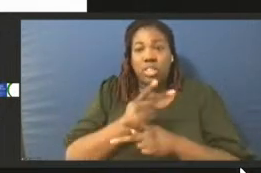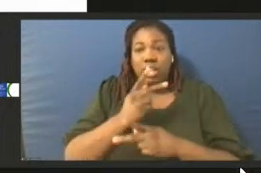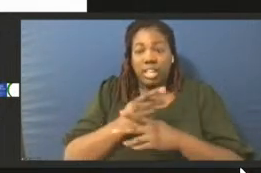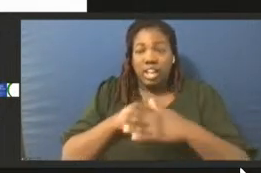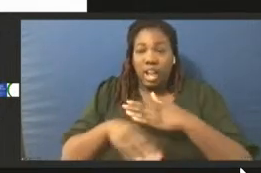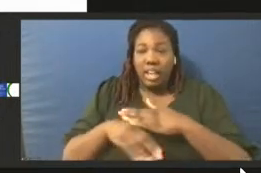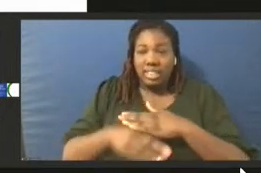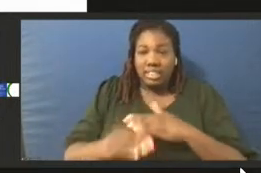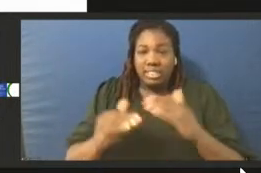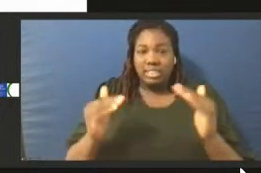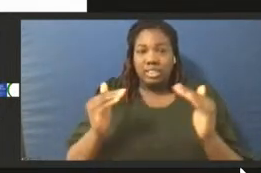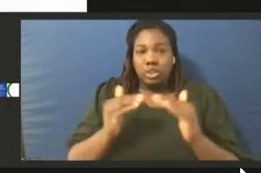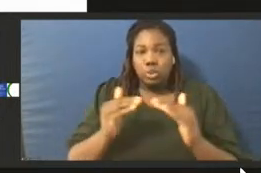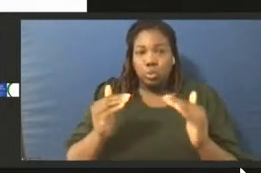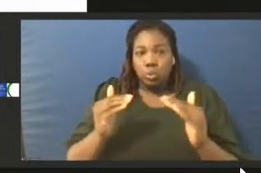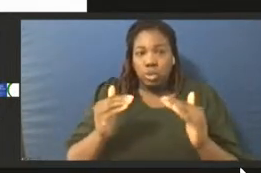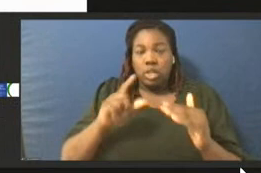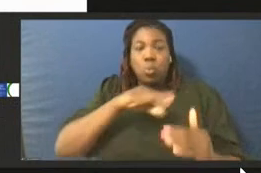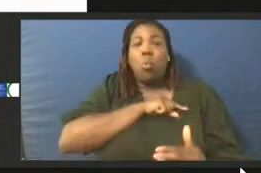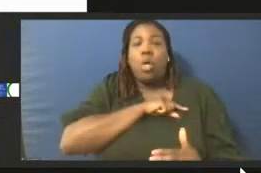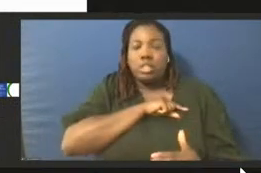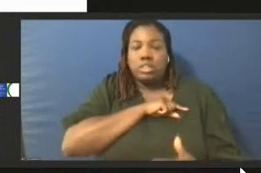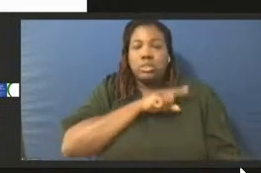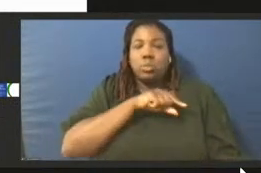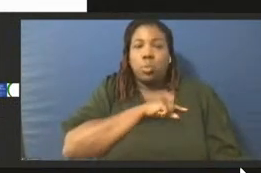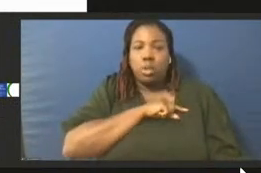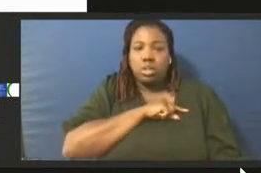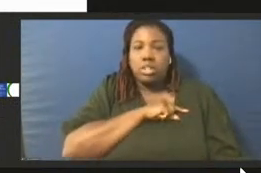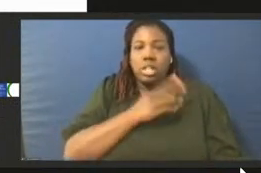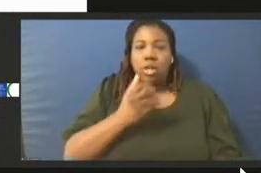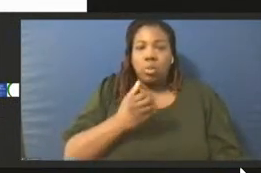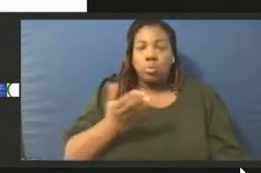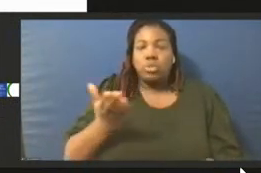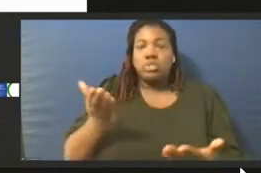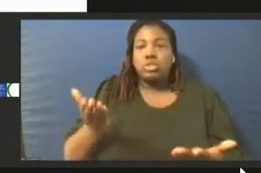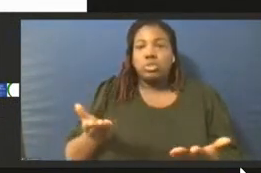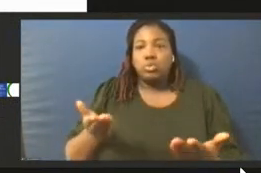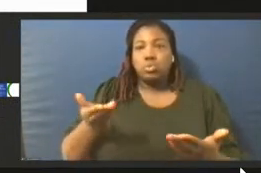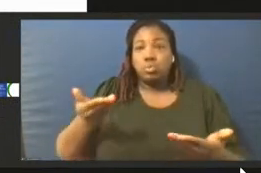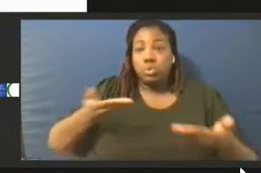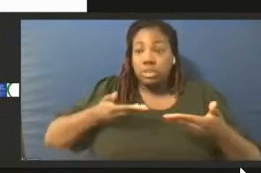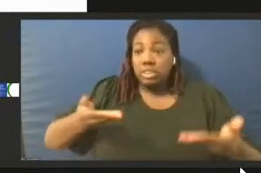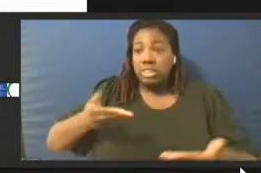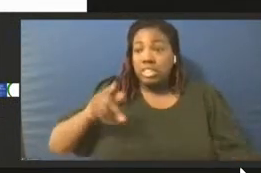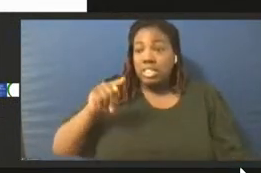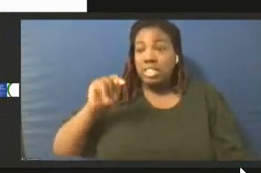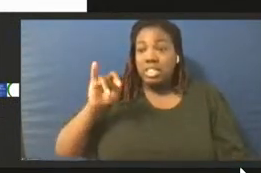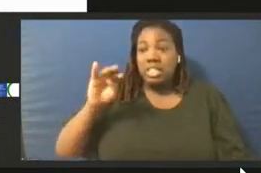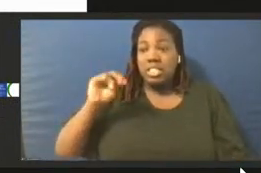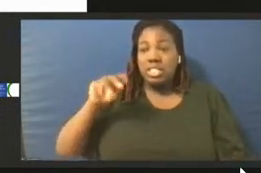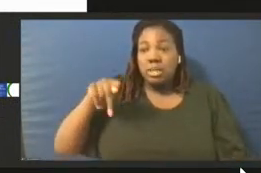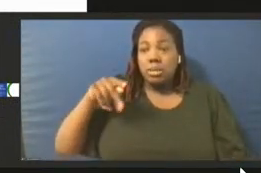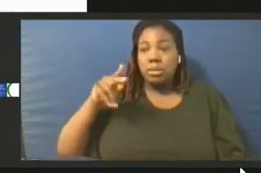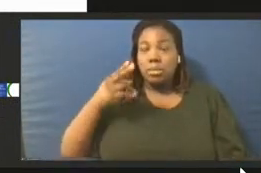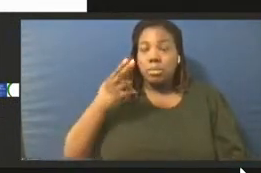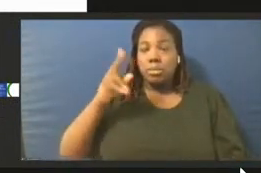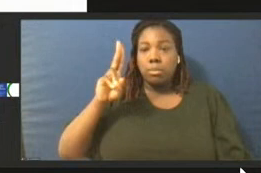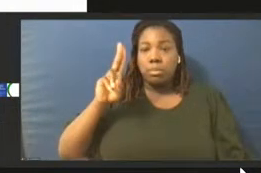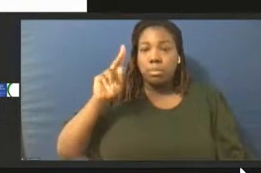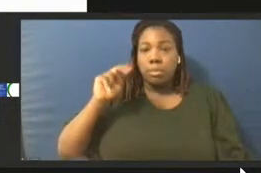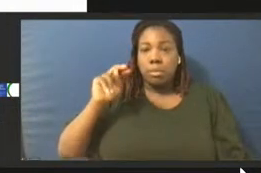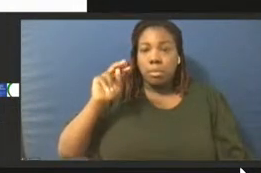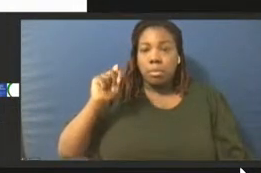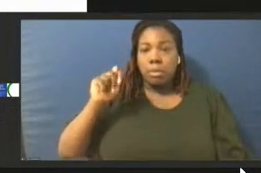quality. And I would like to introduce Tim Putnam, who will present to you